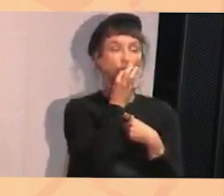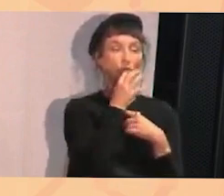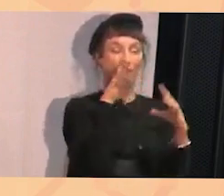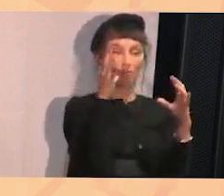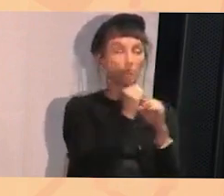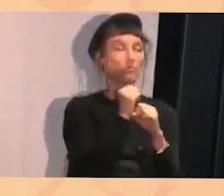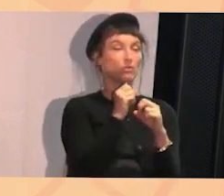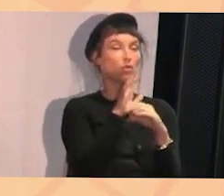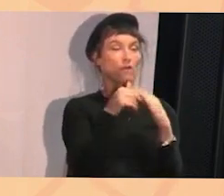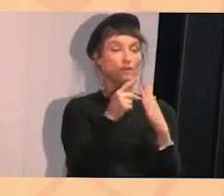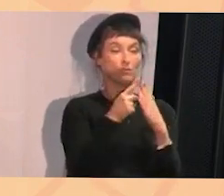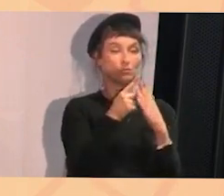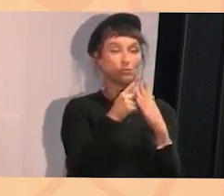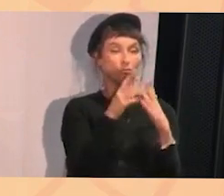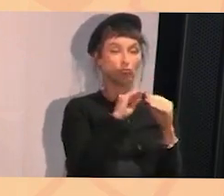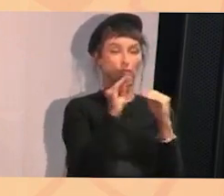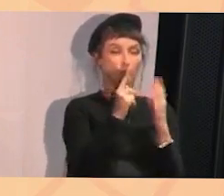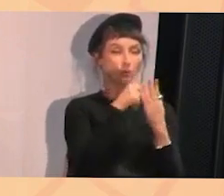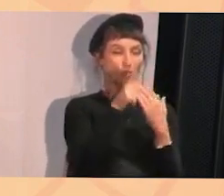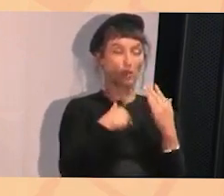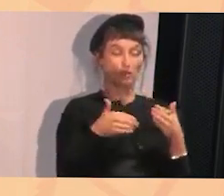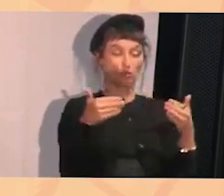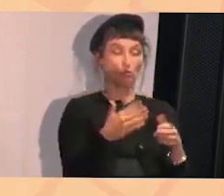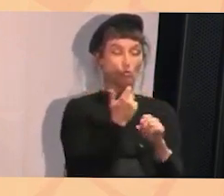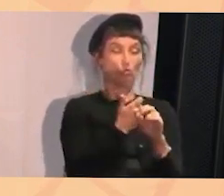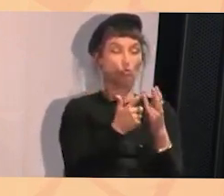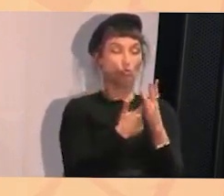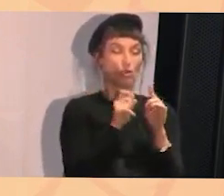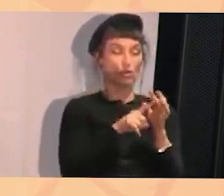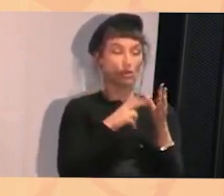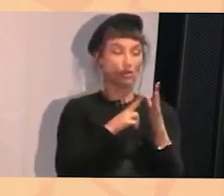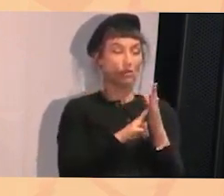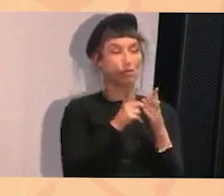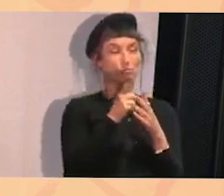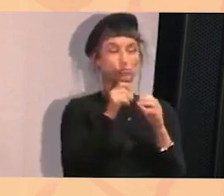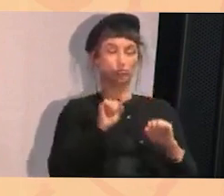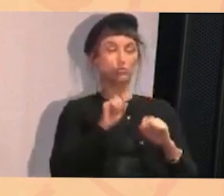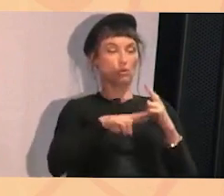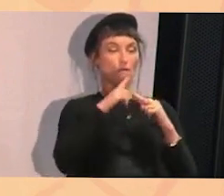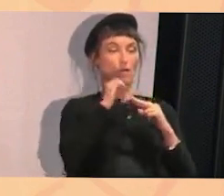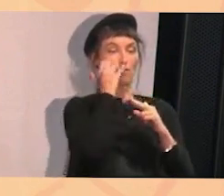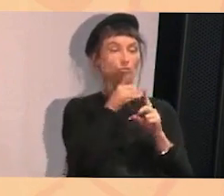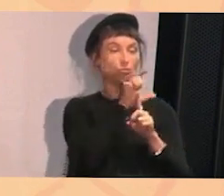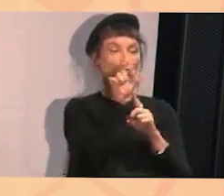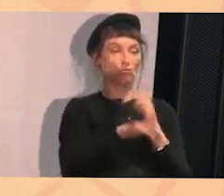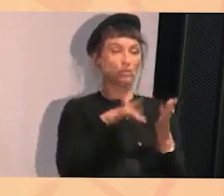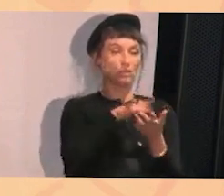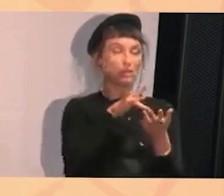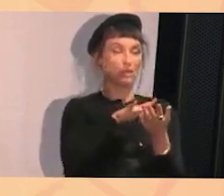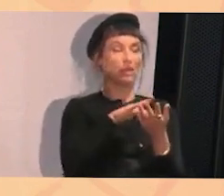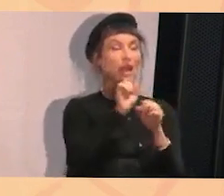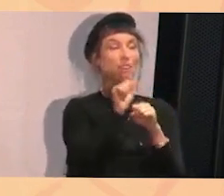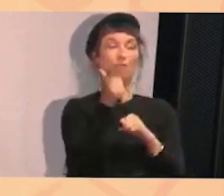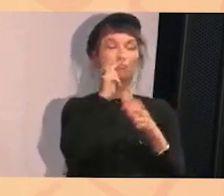Route project. So I'd like to introduce you to Gordon Marshall, the chairman of Kimberley Aboriginal Law and Culture Centre, and Aggie Pigram, who's running our women's